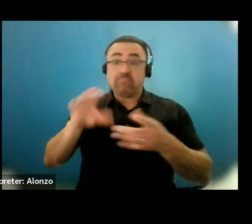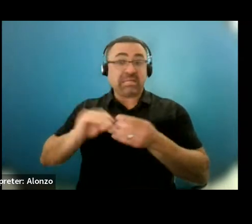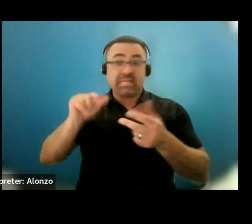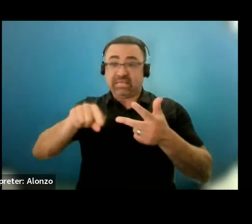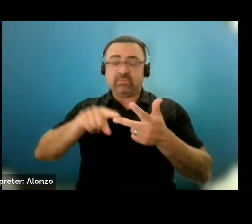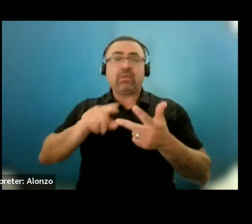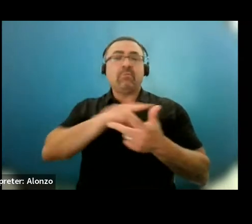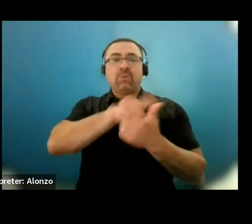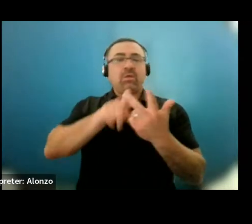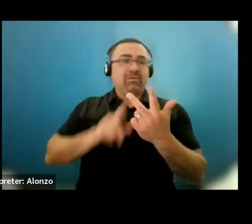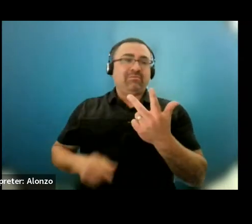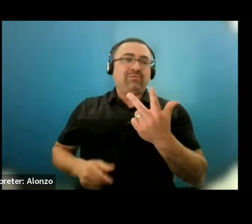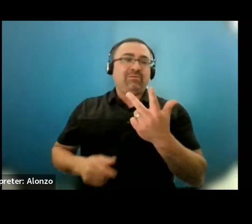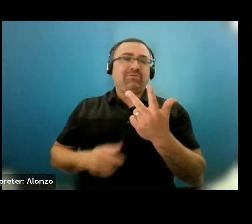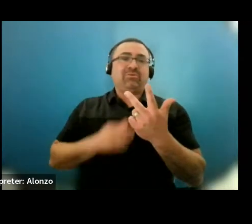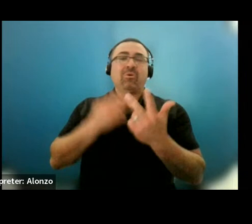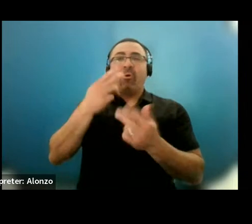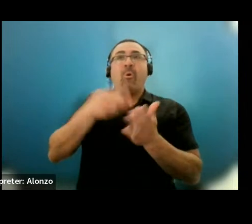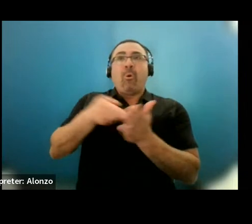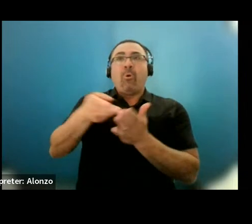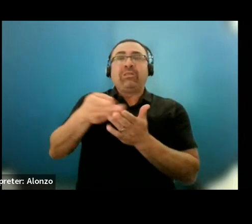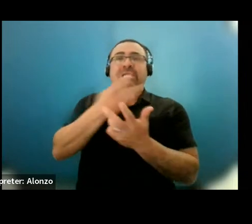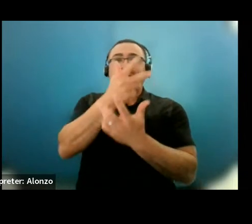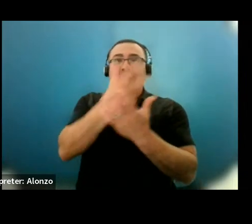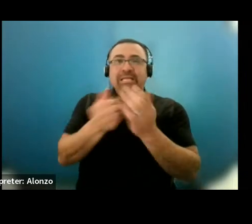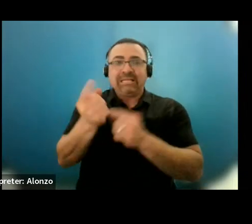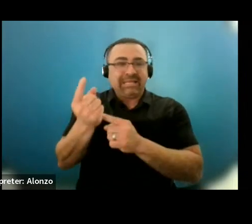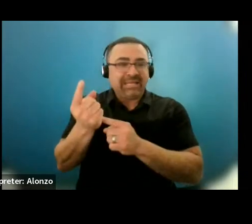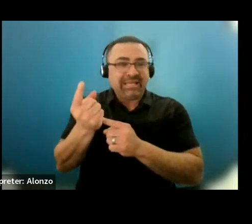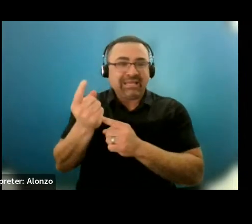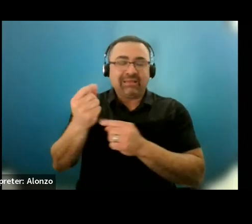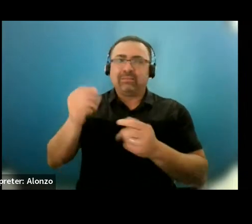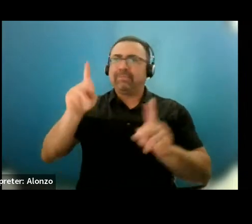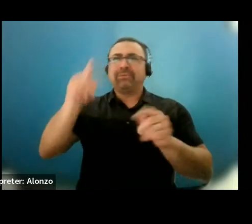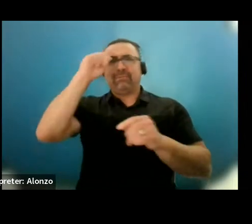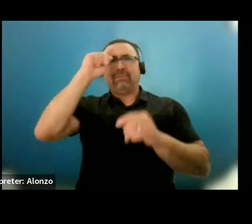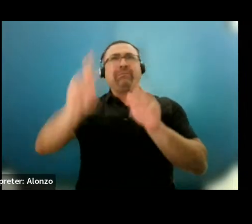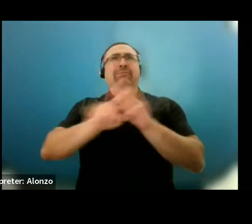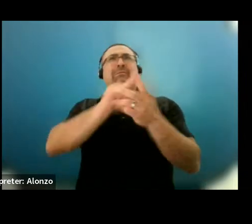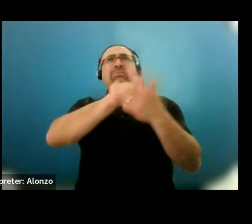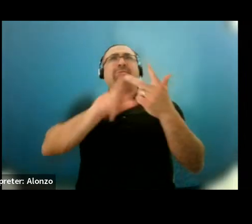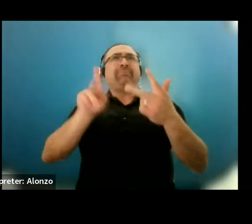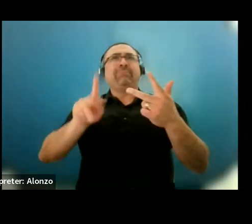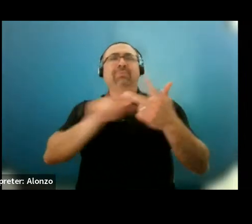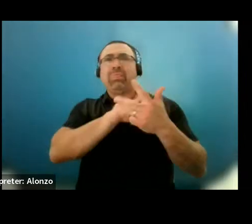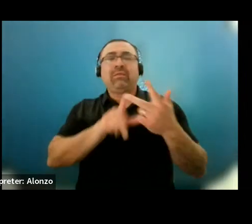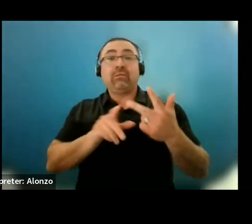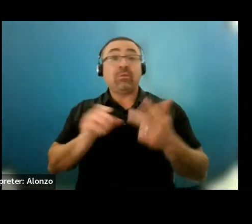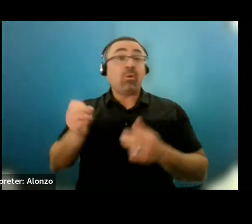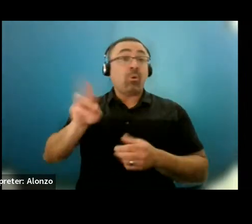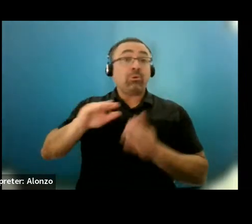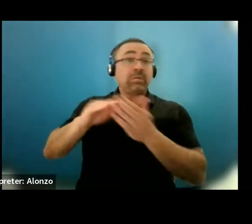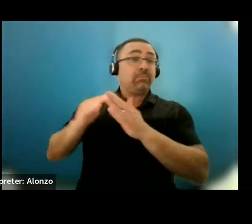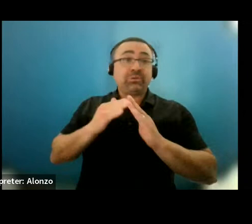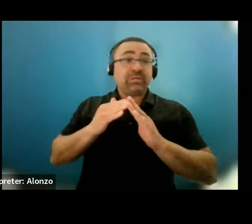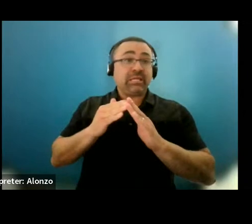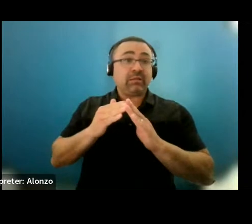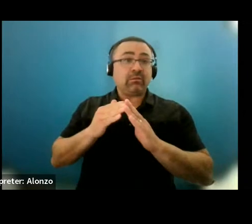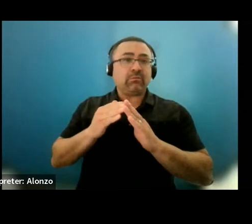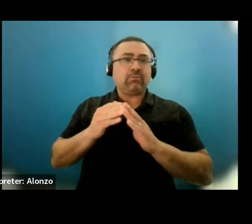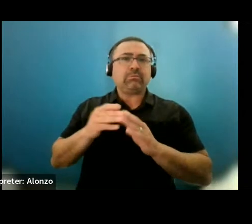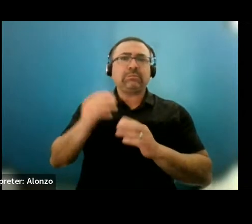are the holy trinity of disability history, because that's all people think about. Even within our own community, we'll talk about some of